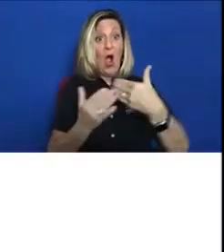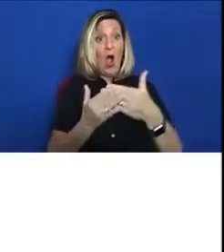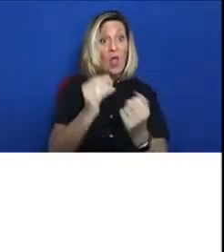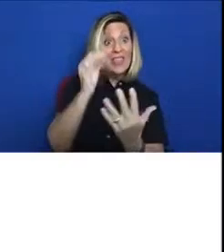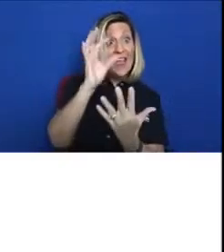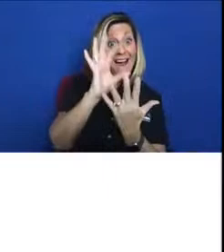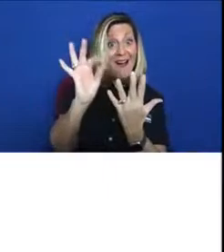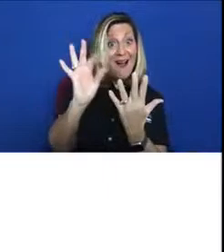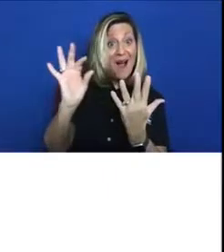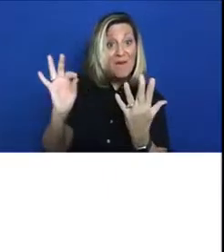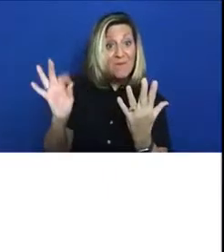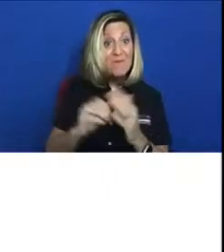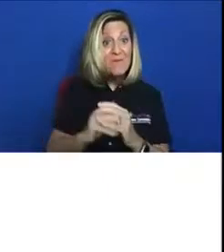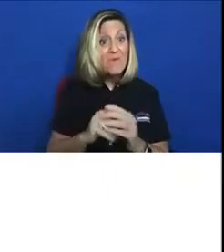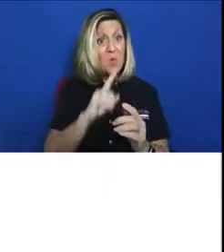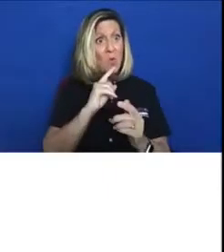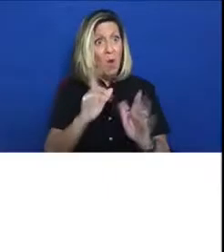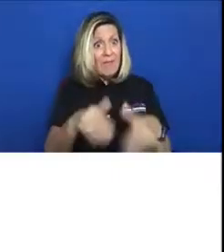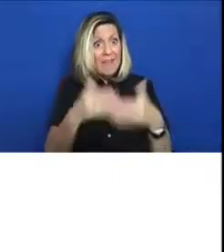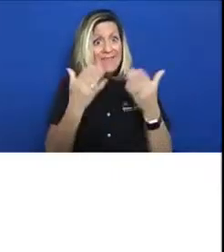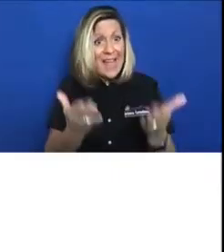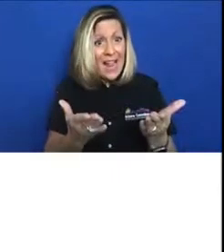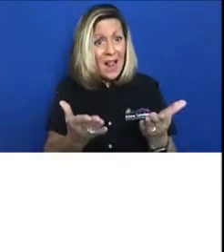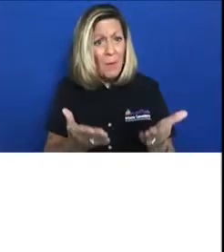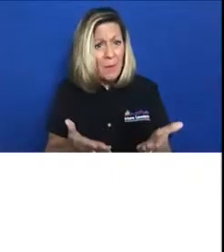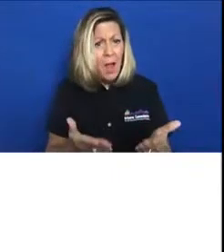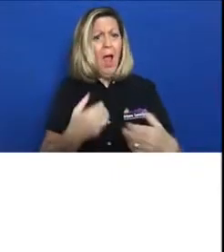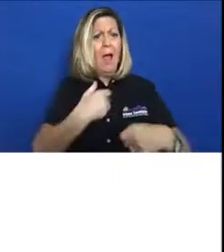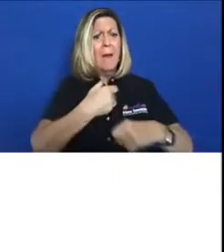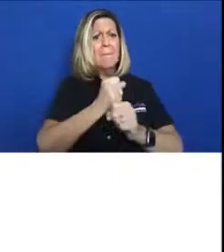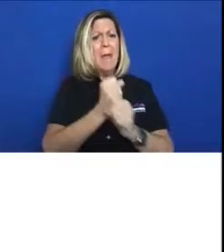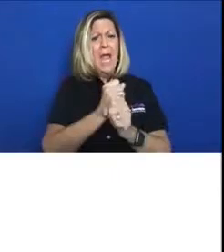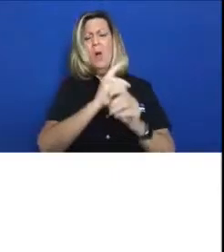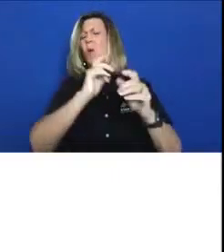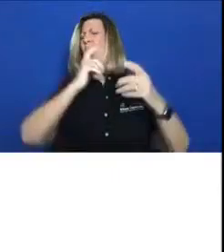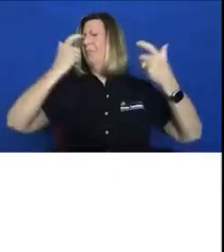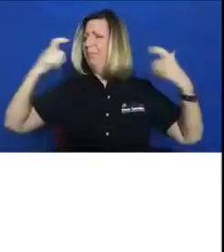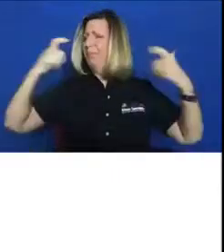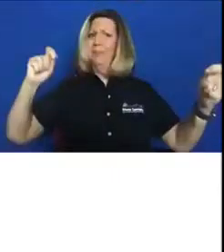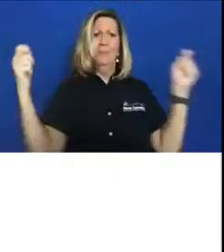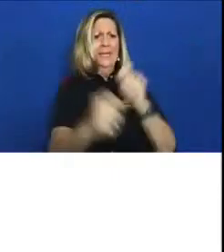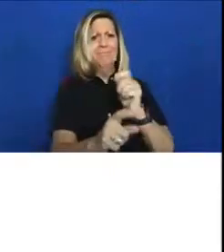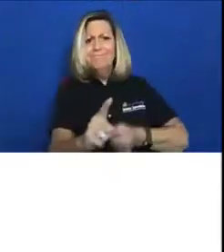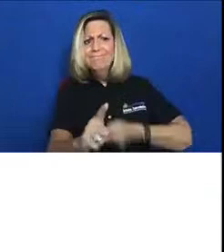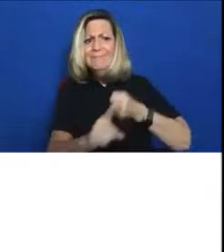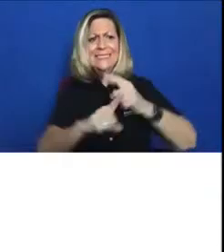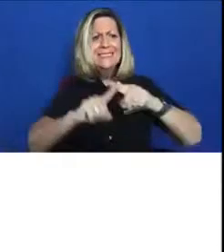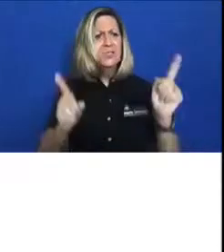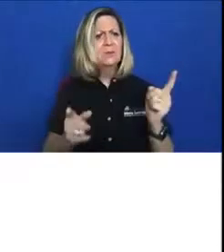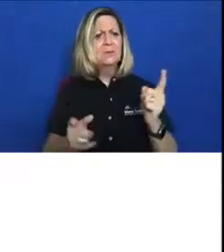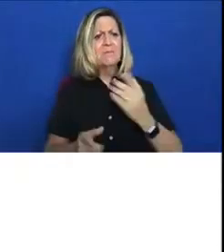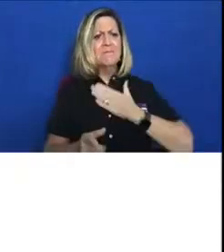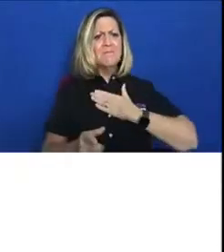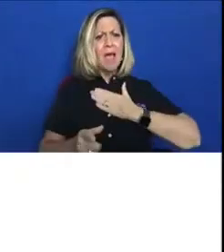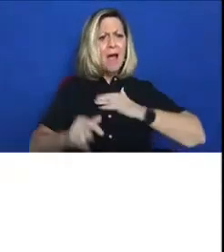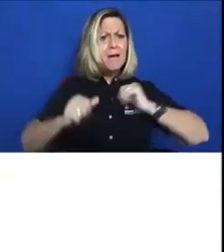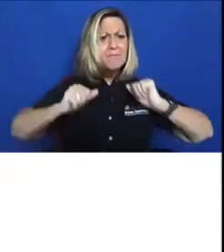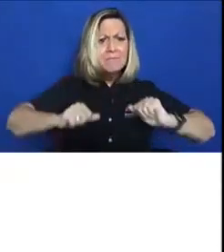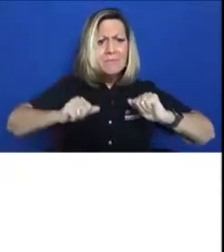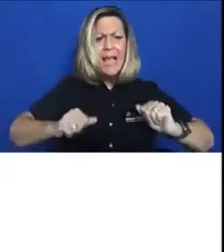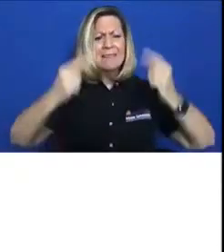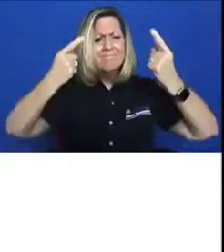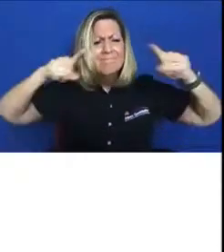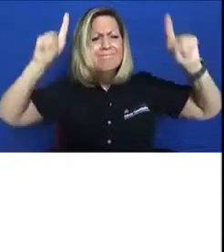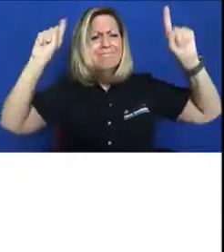Once I learned about all of the options that were available, it made a world of difference to me and my abilities to be successful in my